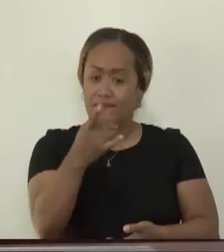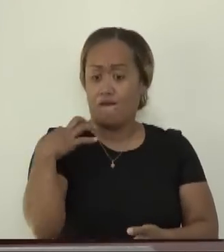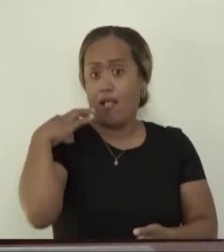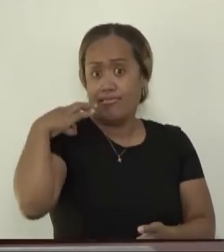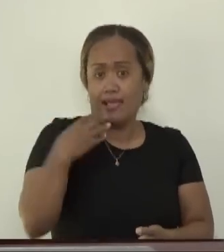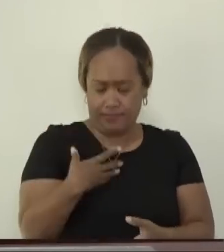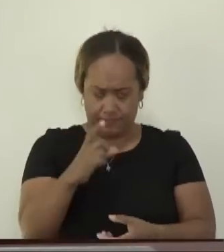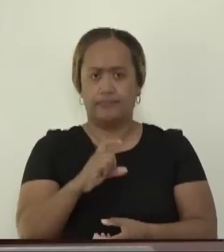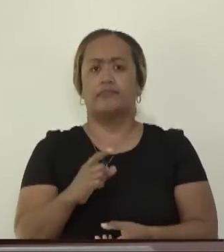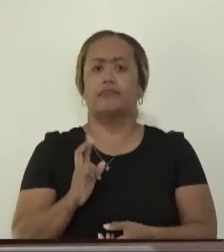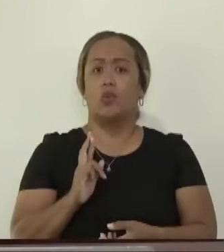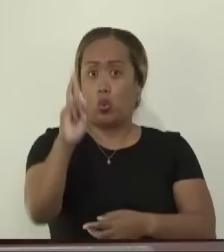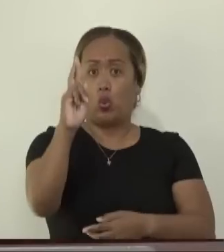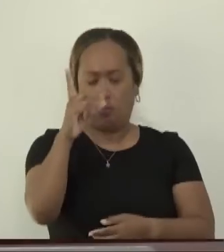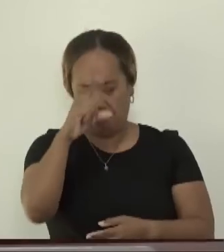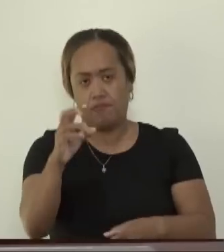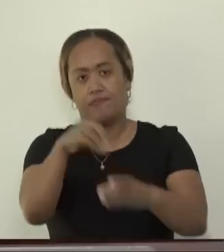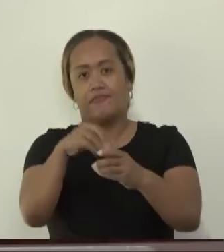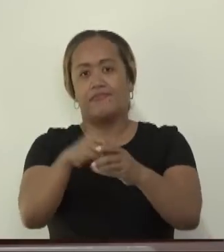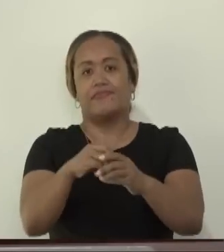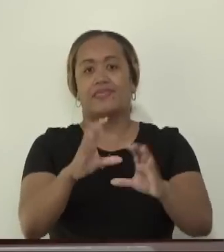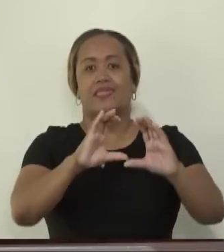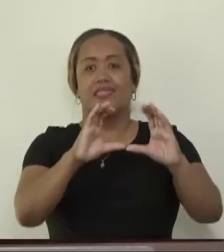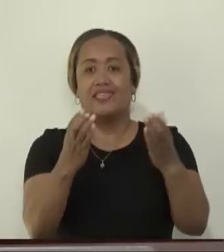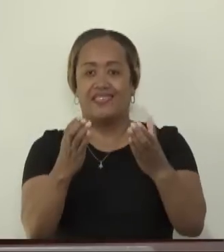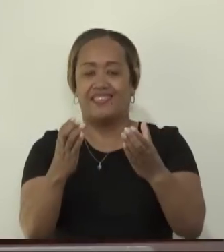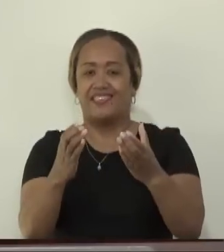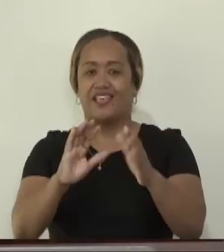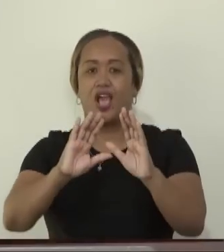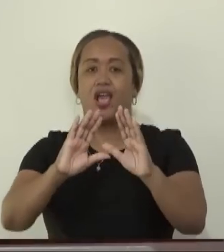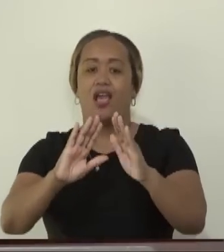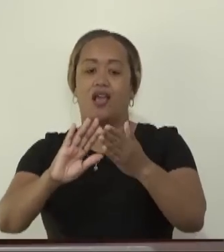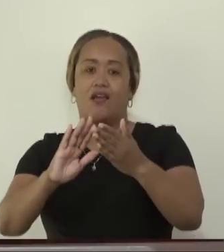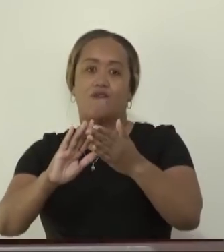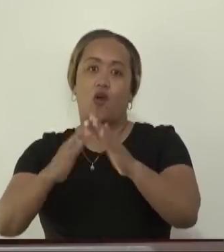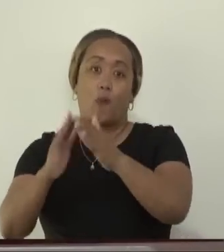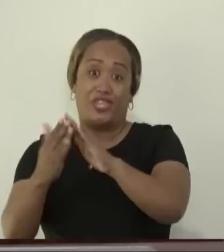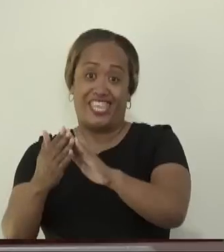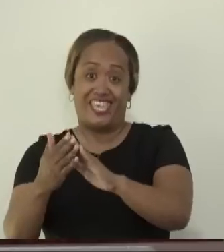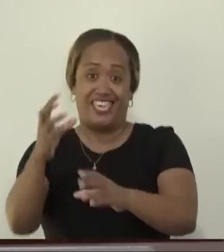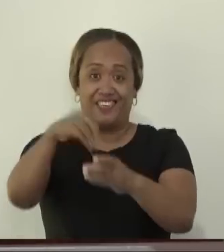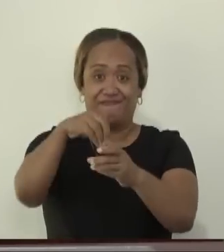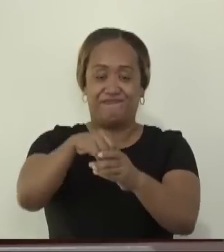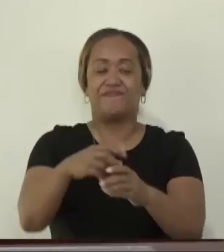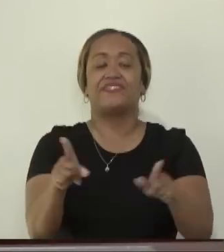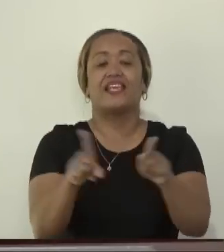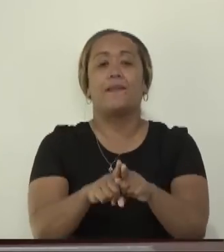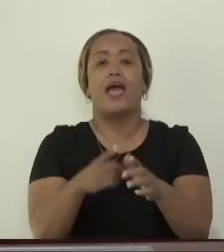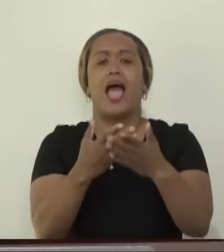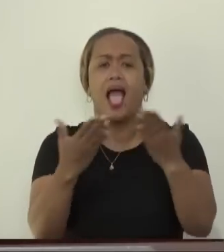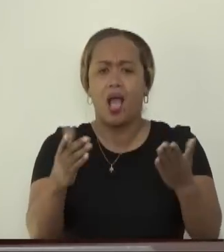remaking of Fiji and serving your locality. People of Fiji, when